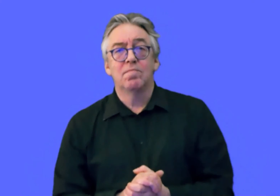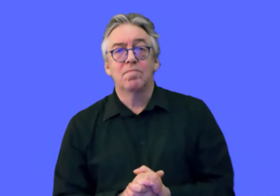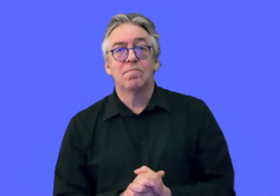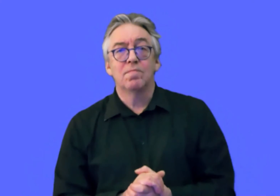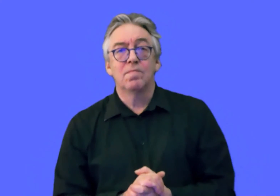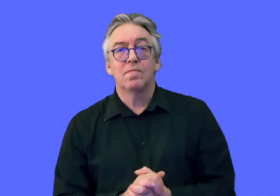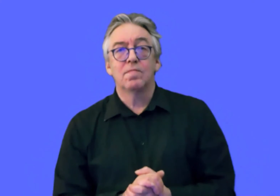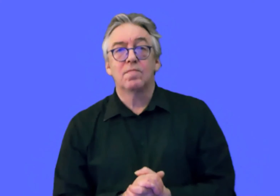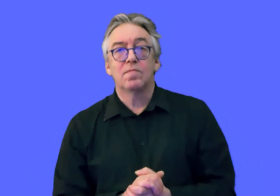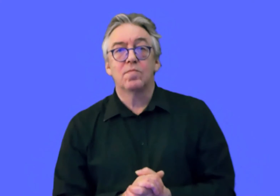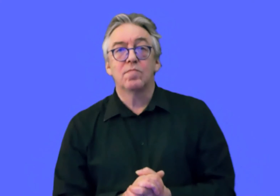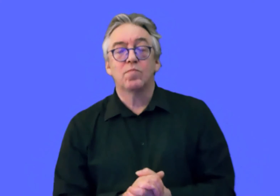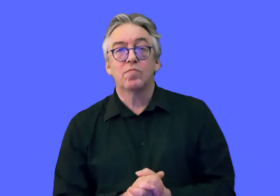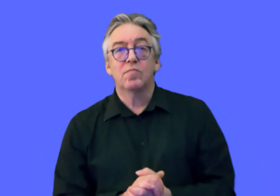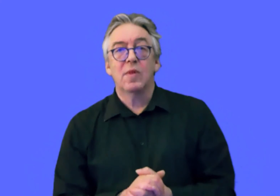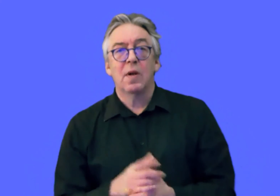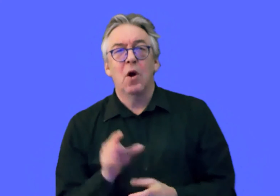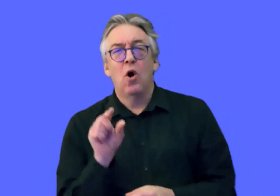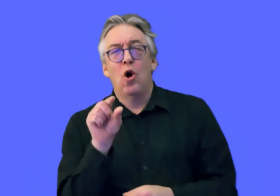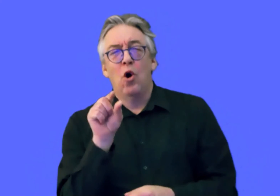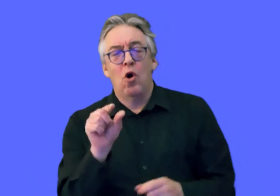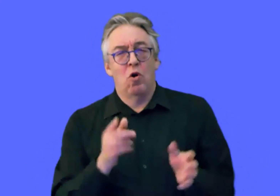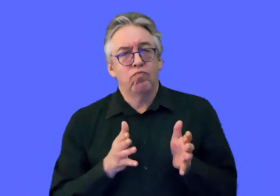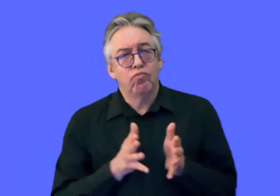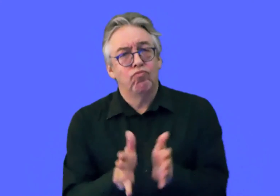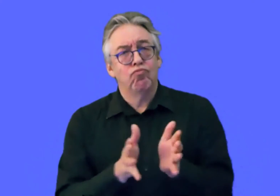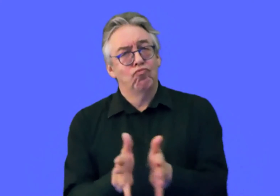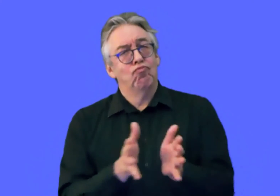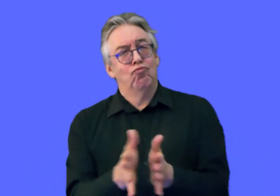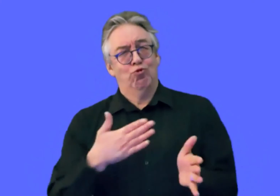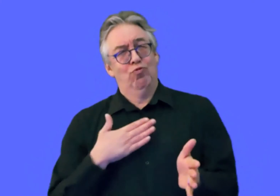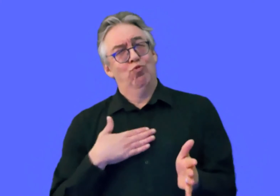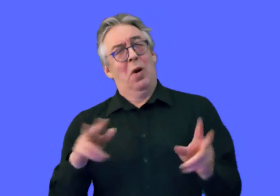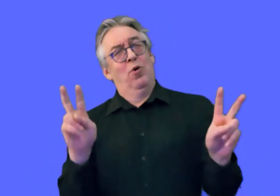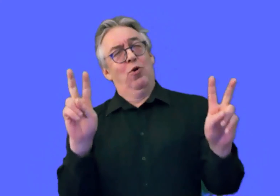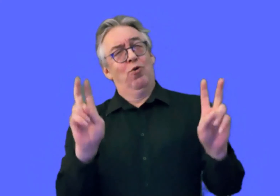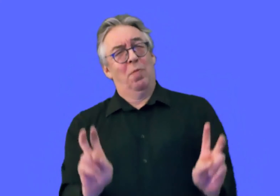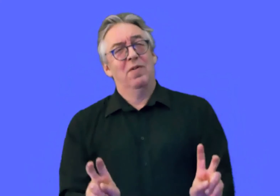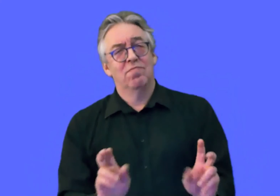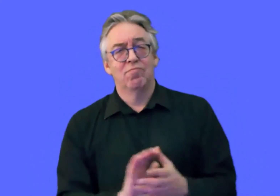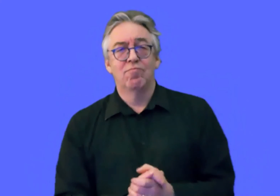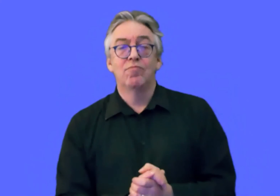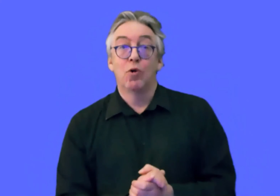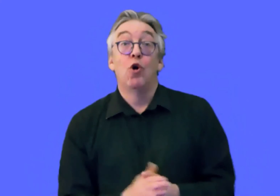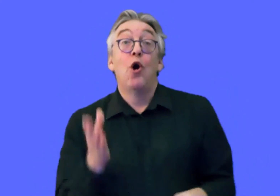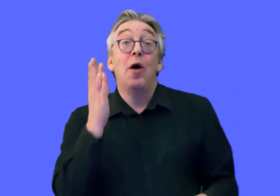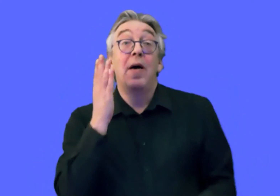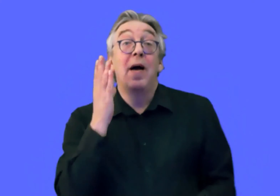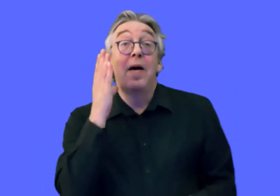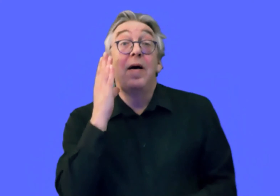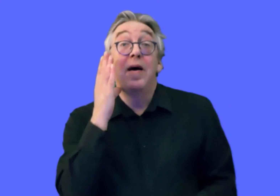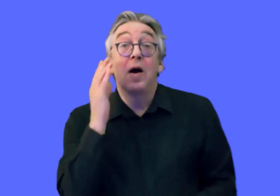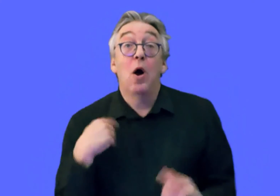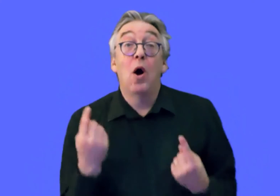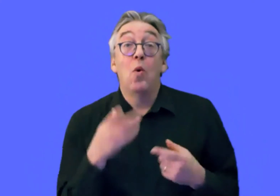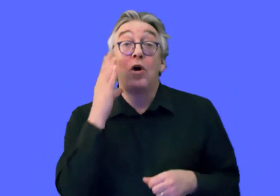look at the issues that I'm meant to respond to. That is the experience of putting in place systems to